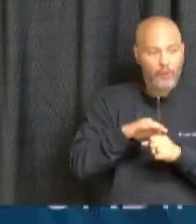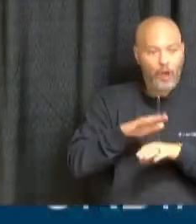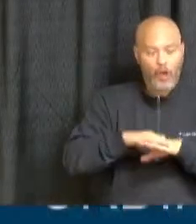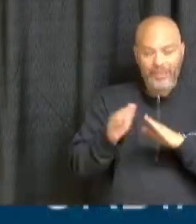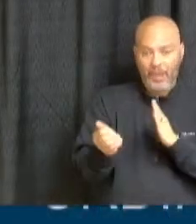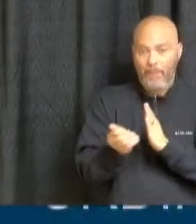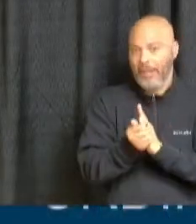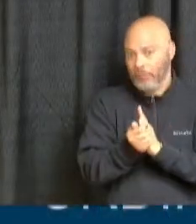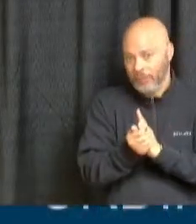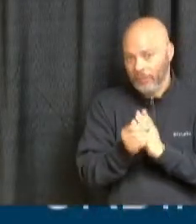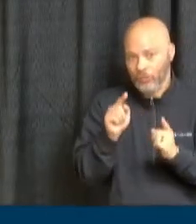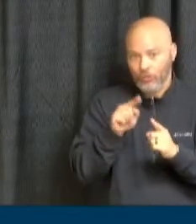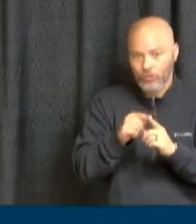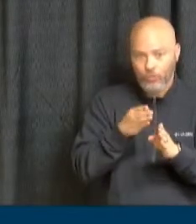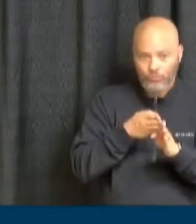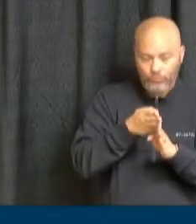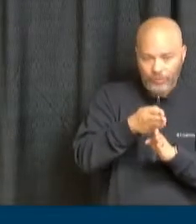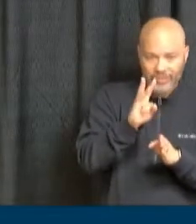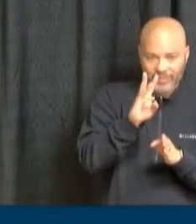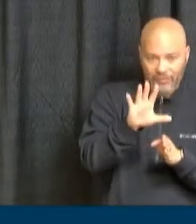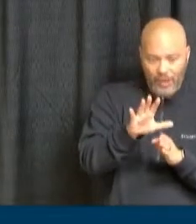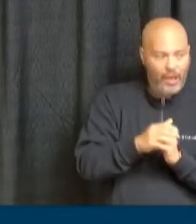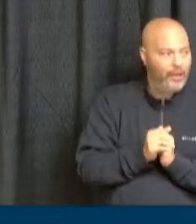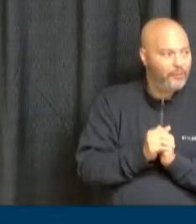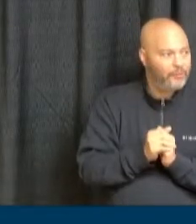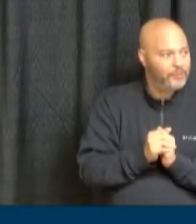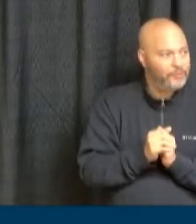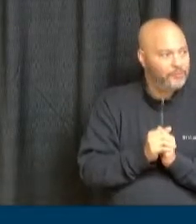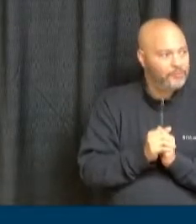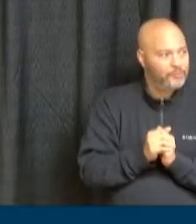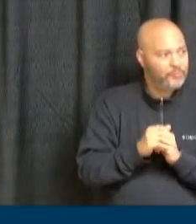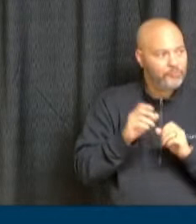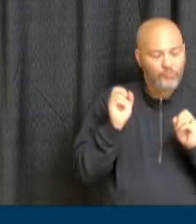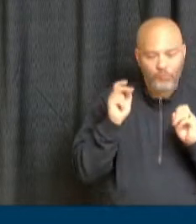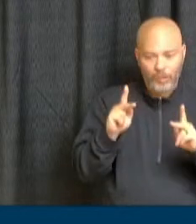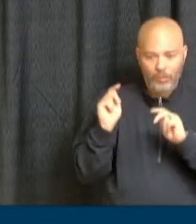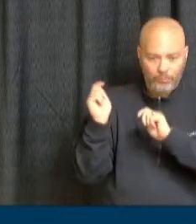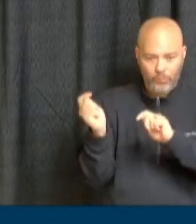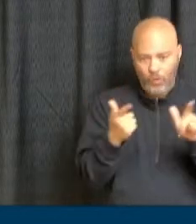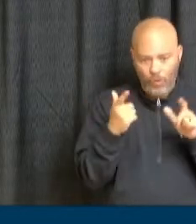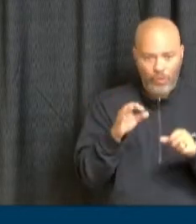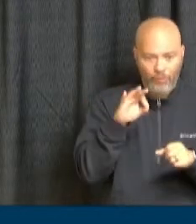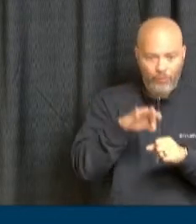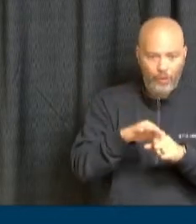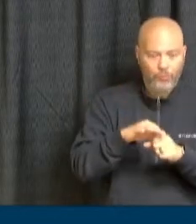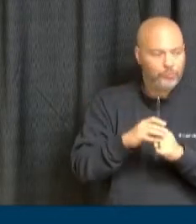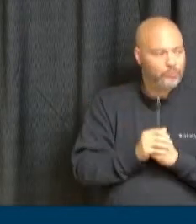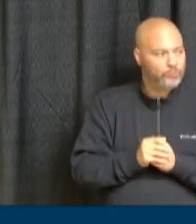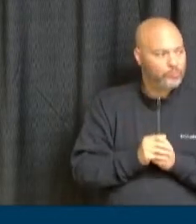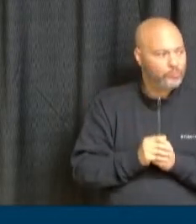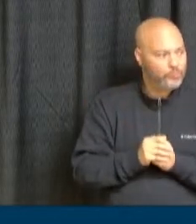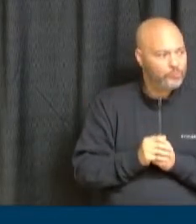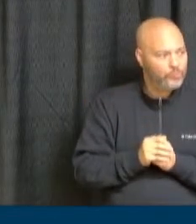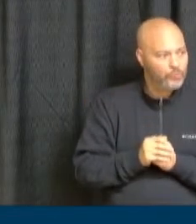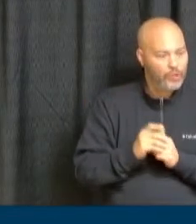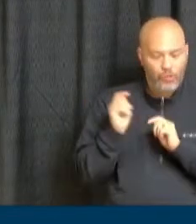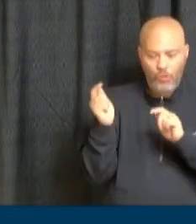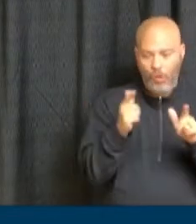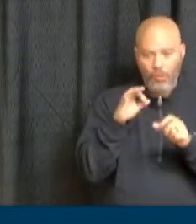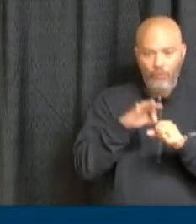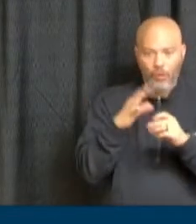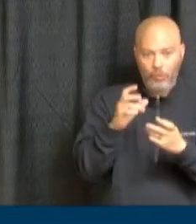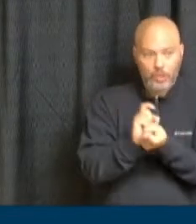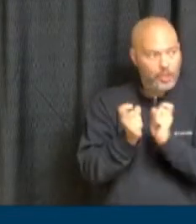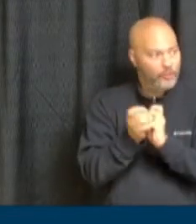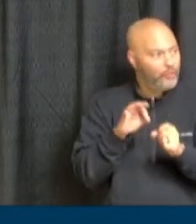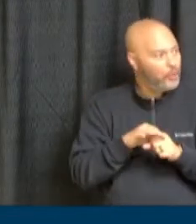the amendment to ordinance 65? All members, please cast your vote on the amendment. Every member voted. Any